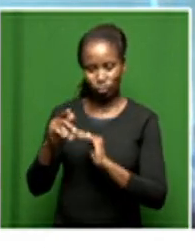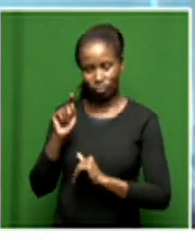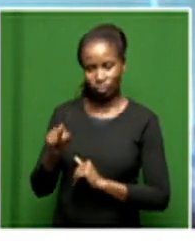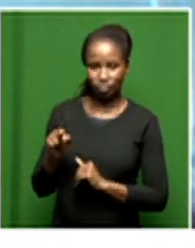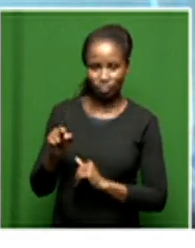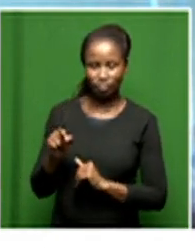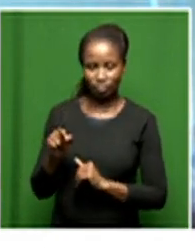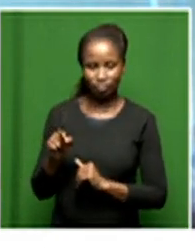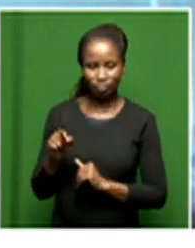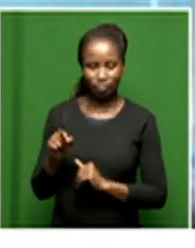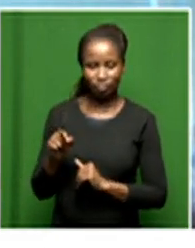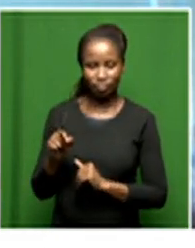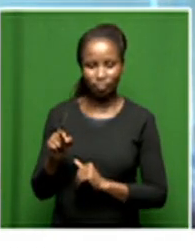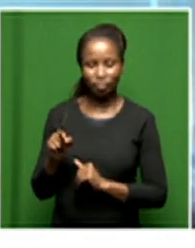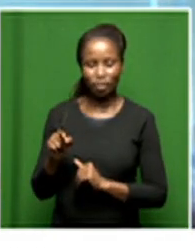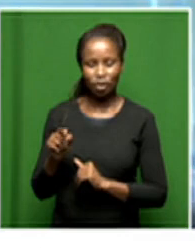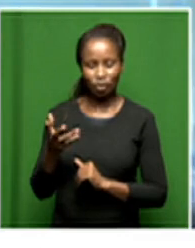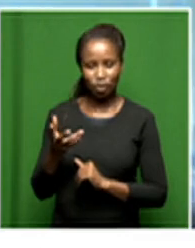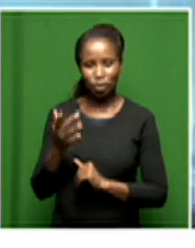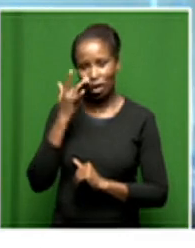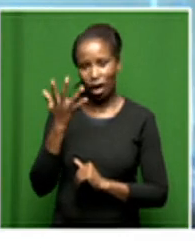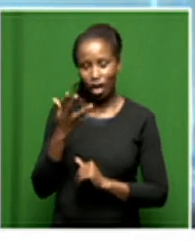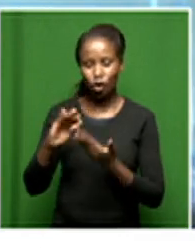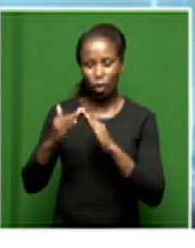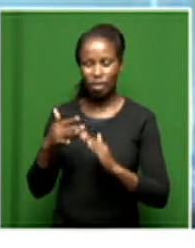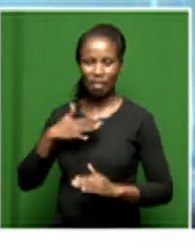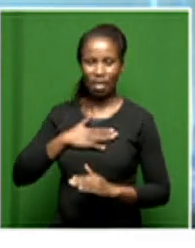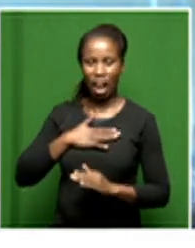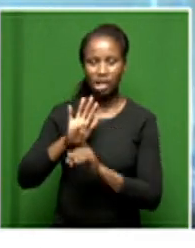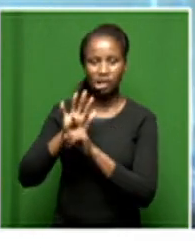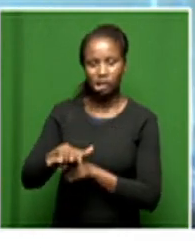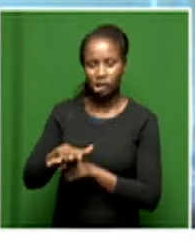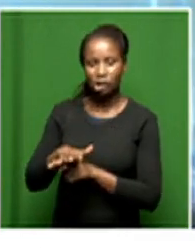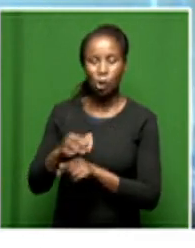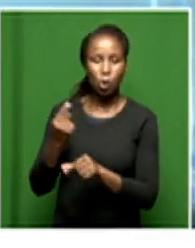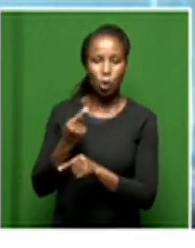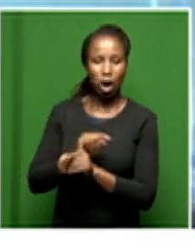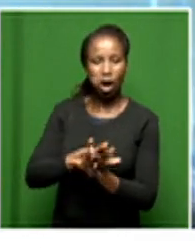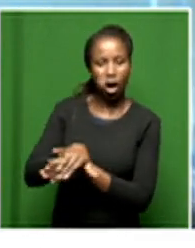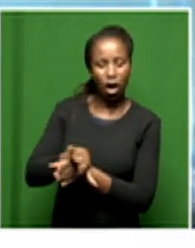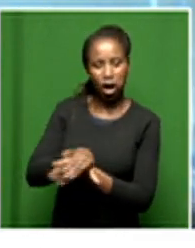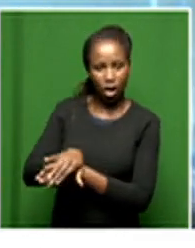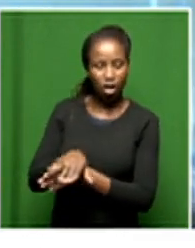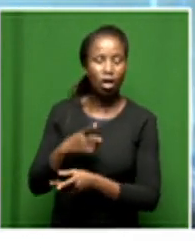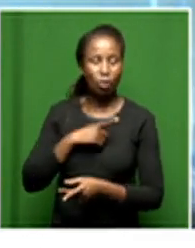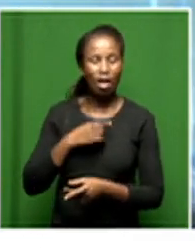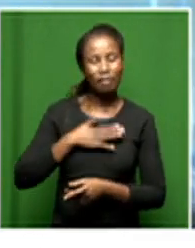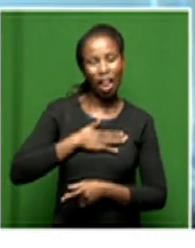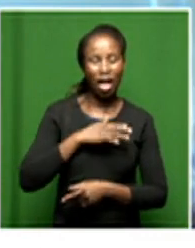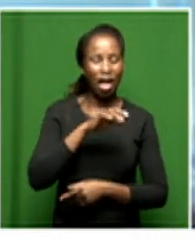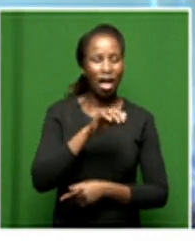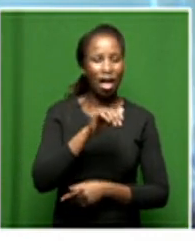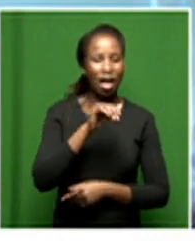the people from the coloured community who feel that they've been left behind, who feel that the ANC's failed them, who feel that the